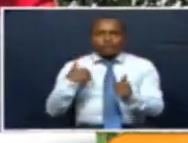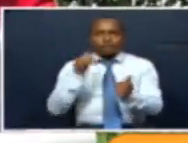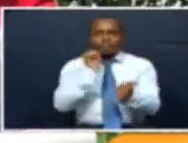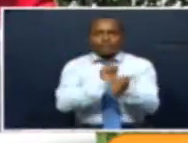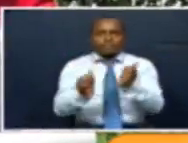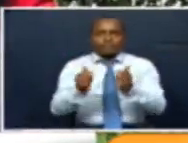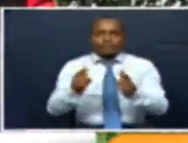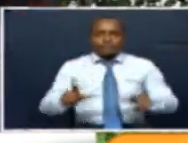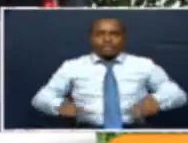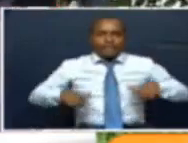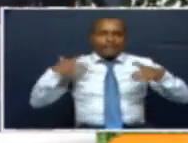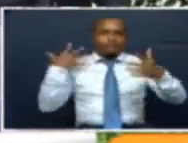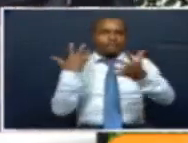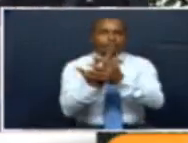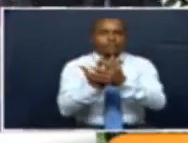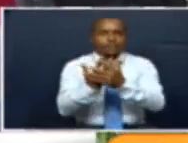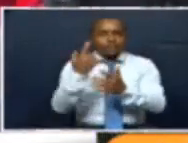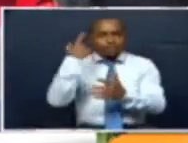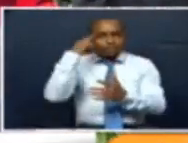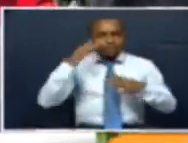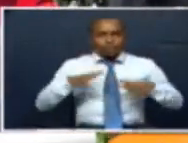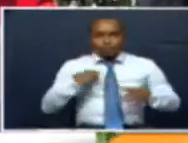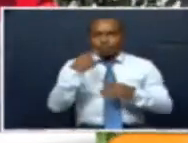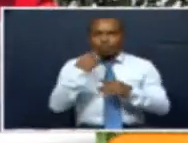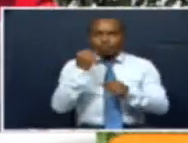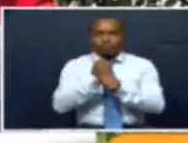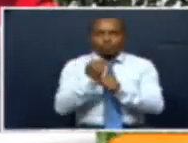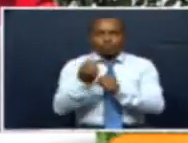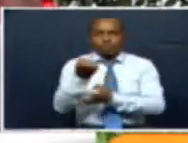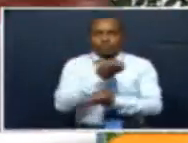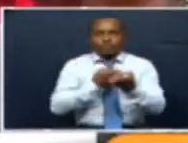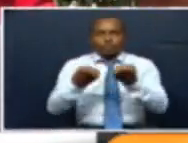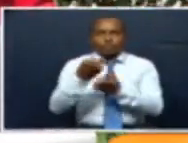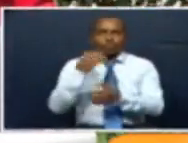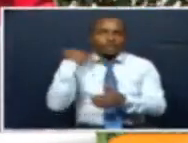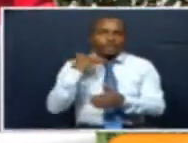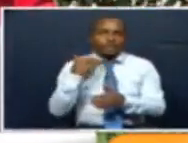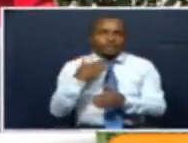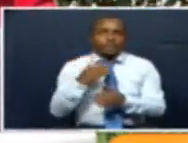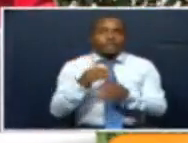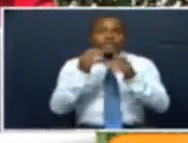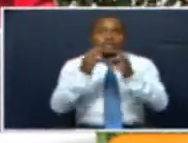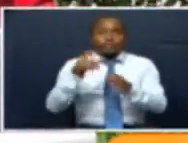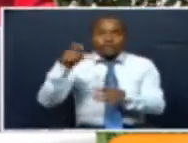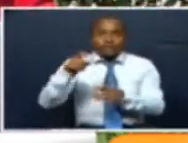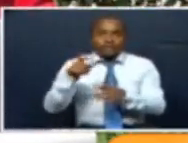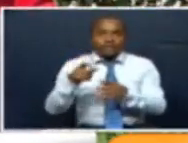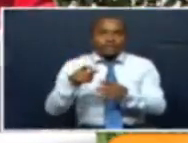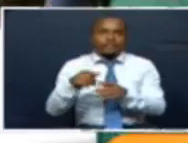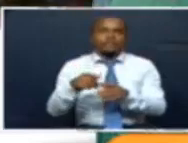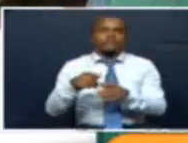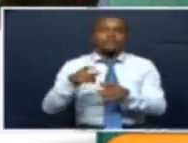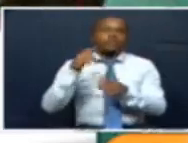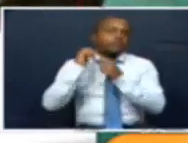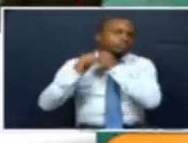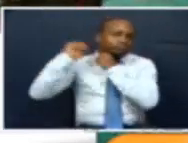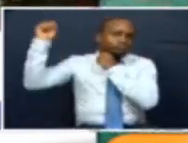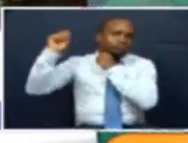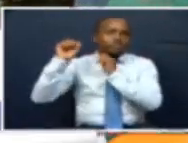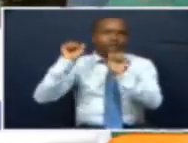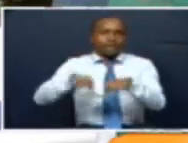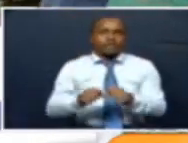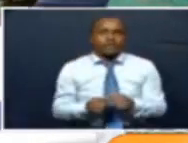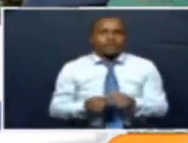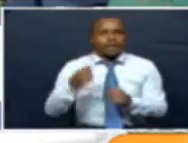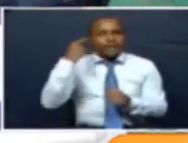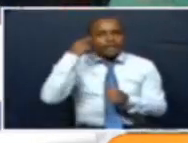sentence to the people who perform economic crimes. Ikihitajika, tutasema hawa watu wanyongwe. I think to the